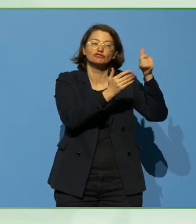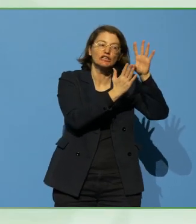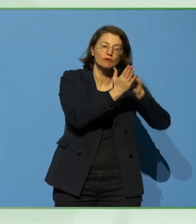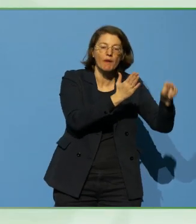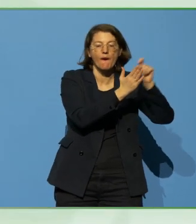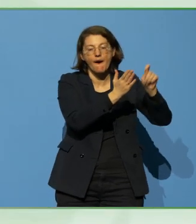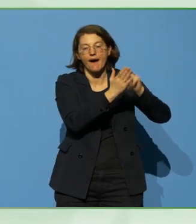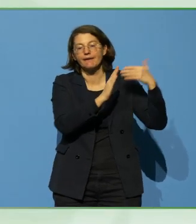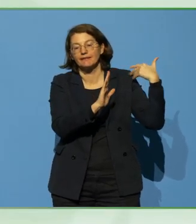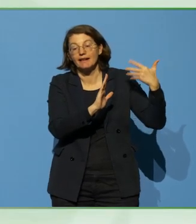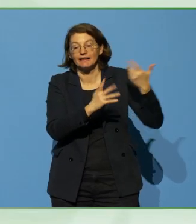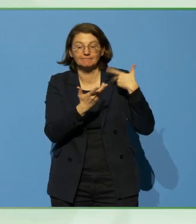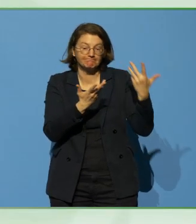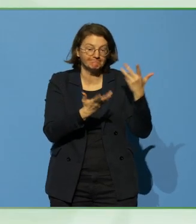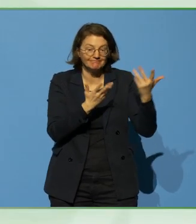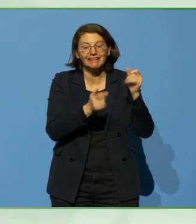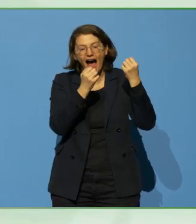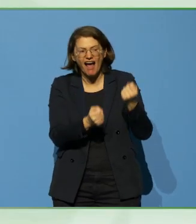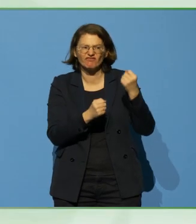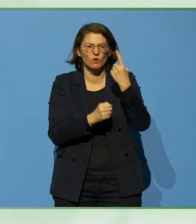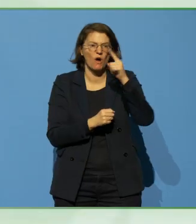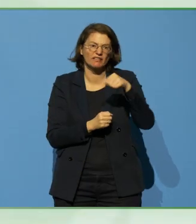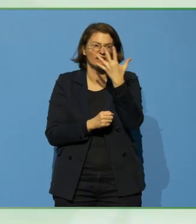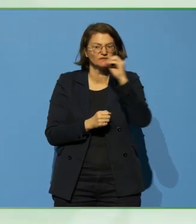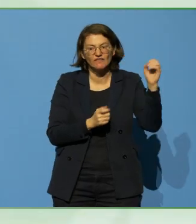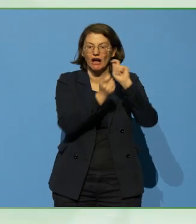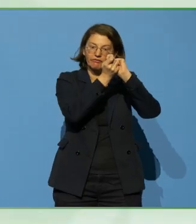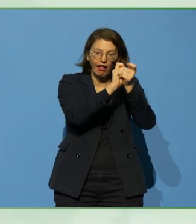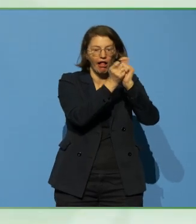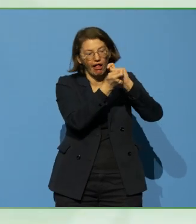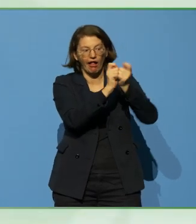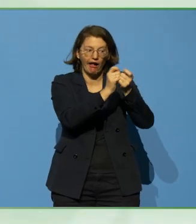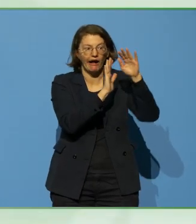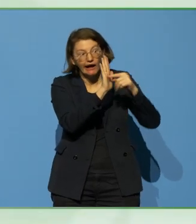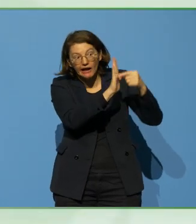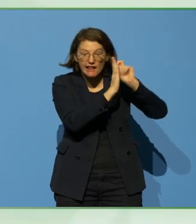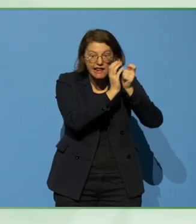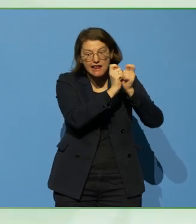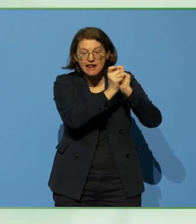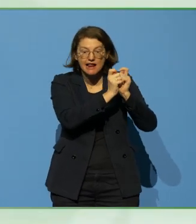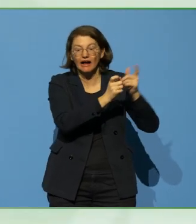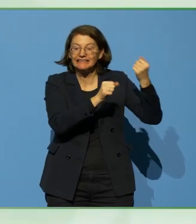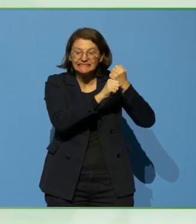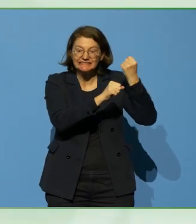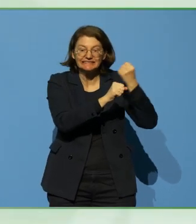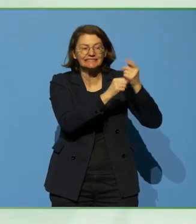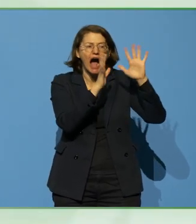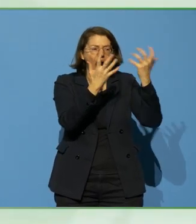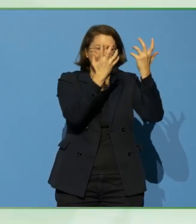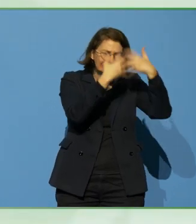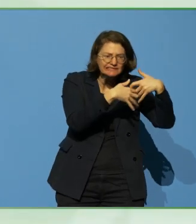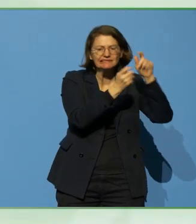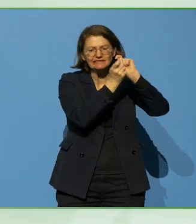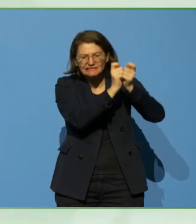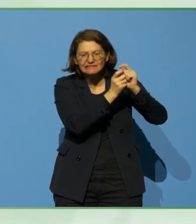working on the compromise amendments, and they need to vote on it. Expected in May of this year for the plenary, but the vote on